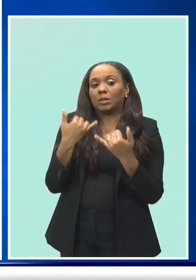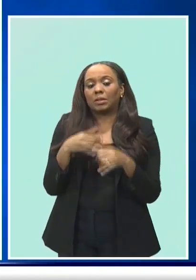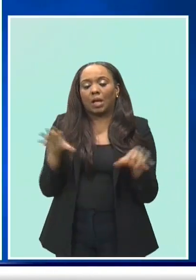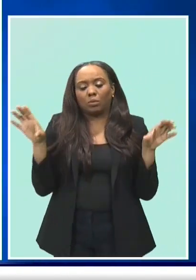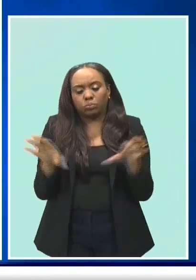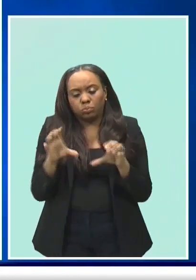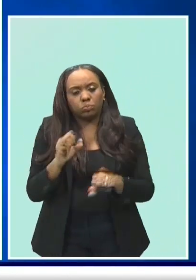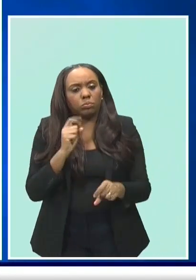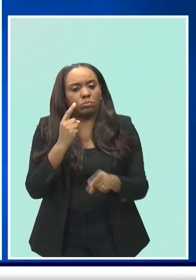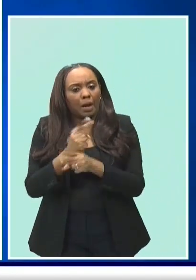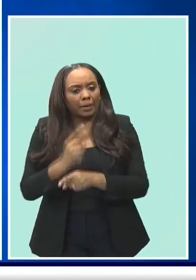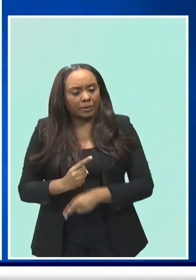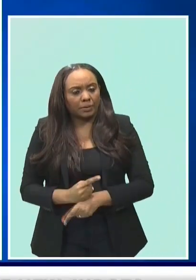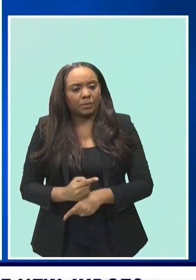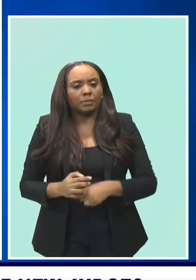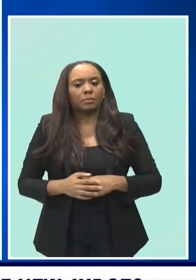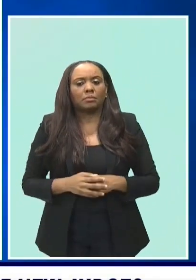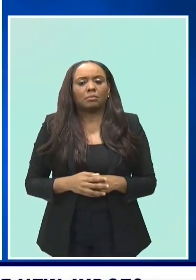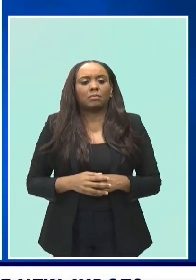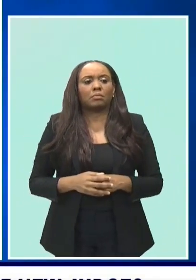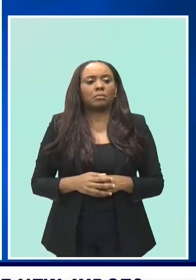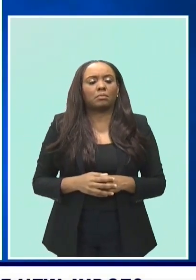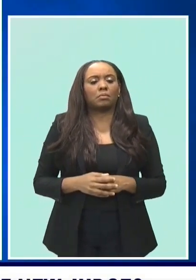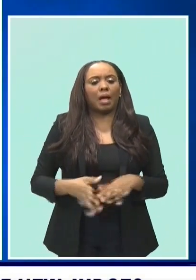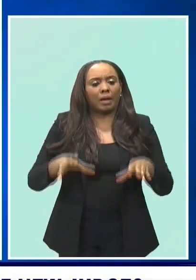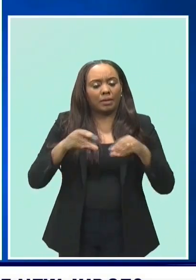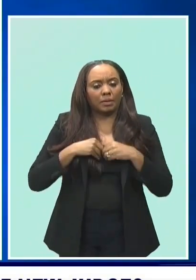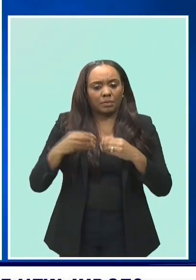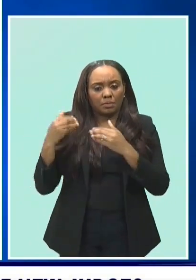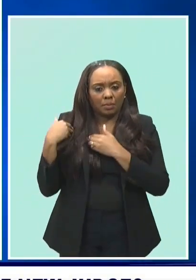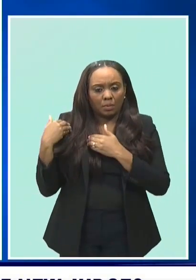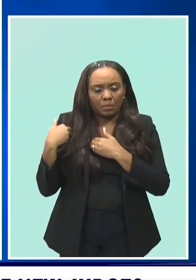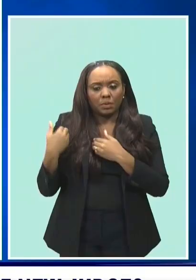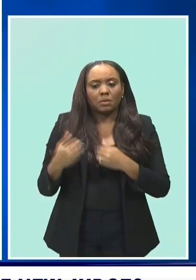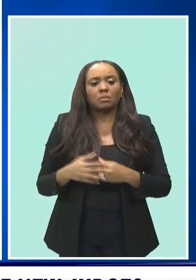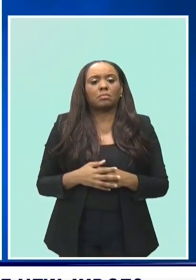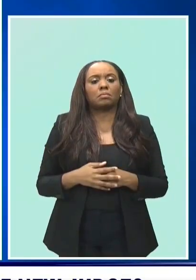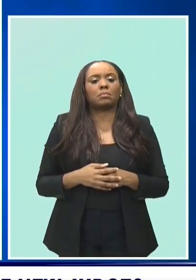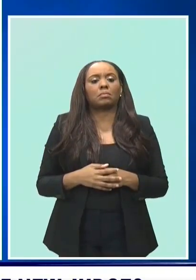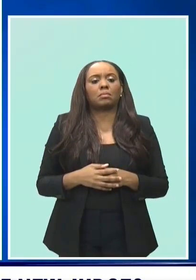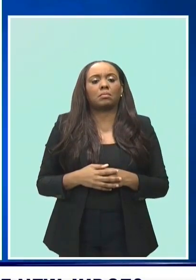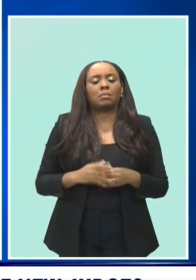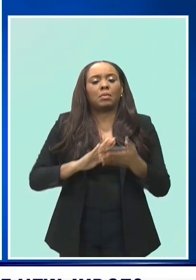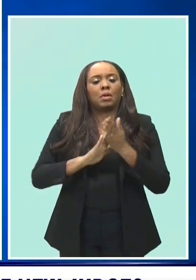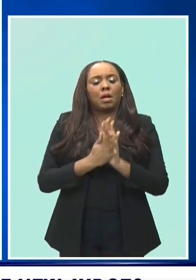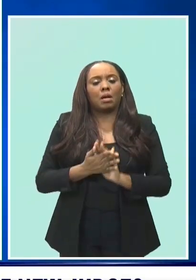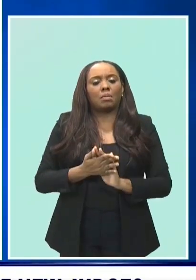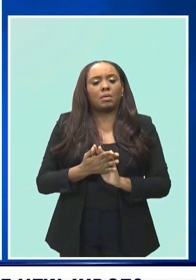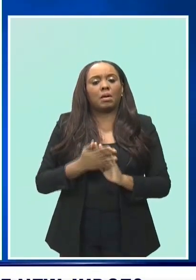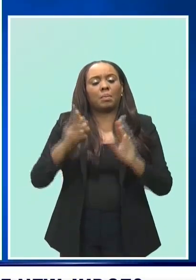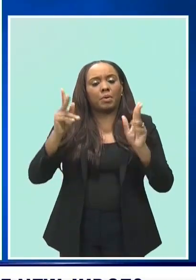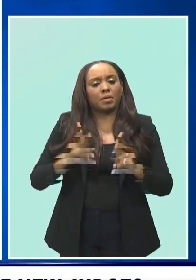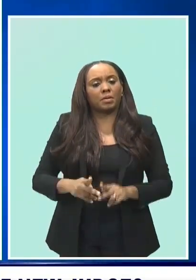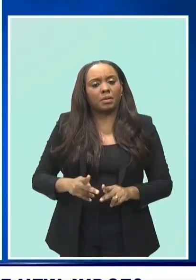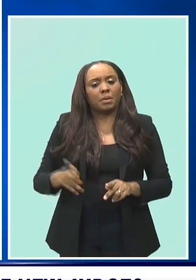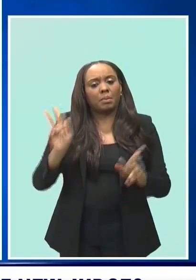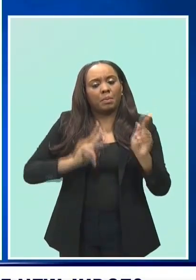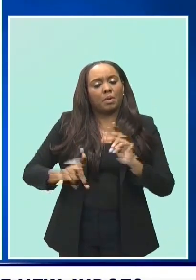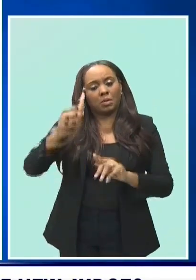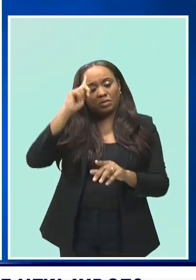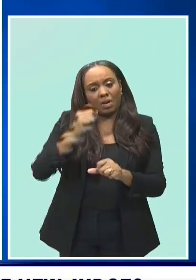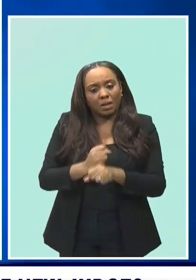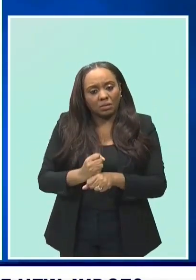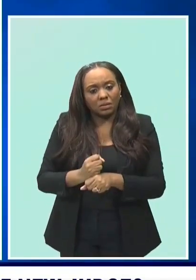of duty. Being trustworthy and being committed to your word. For